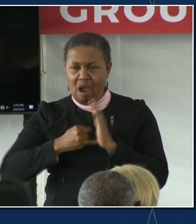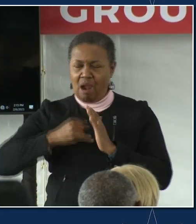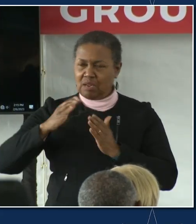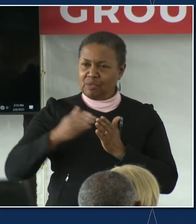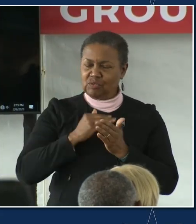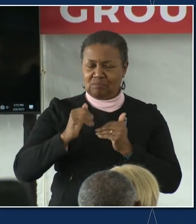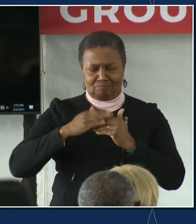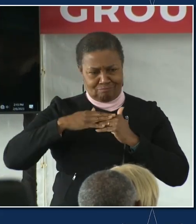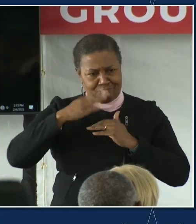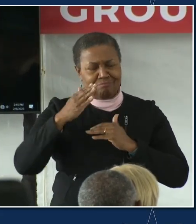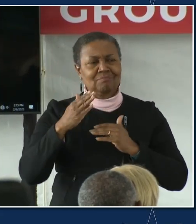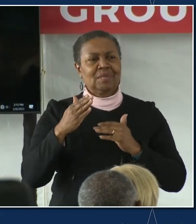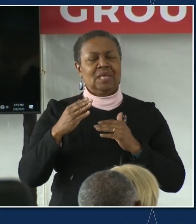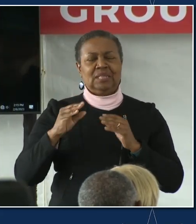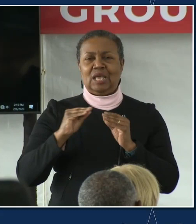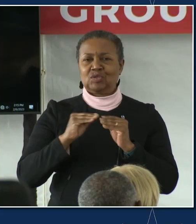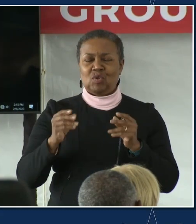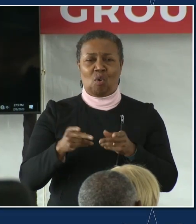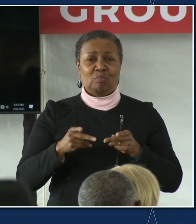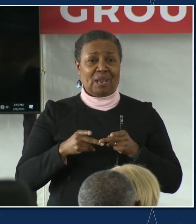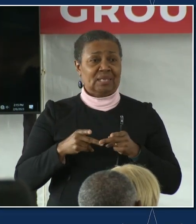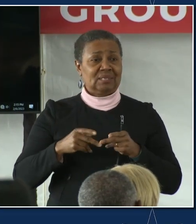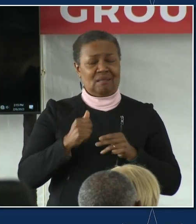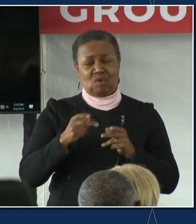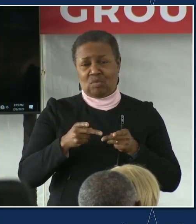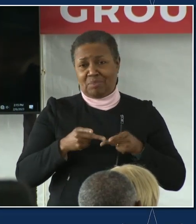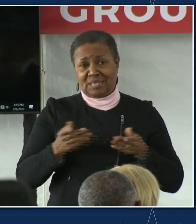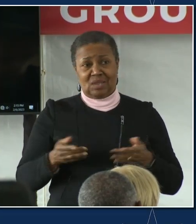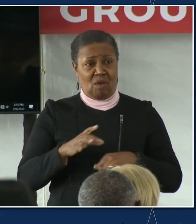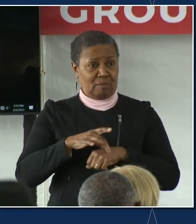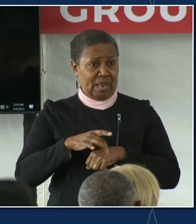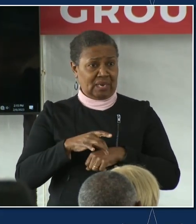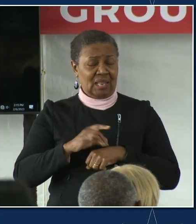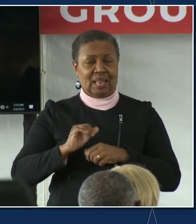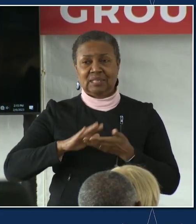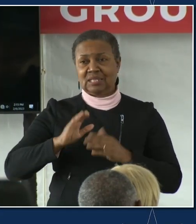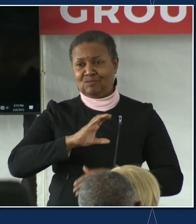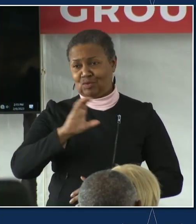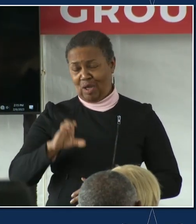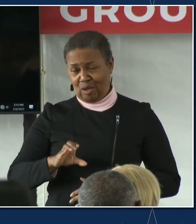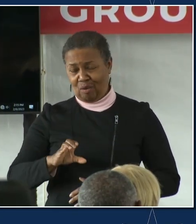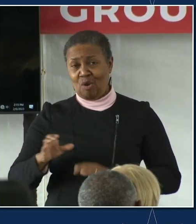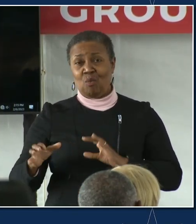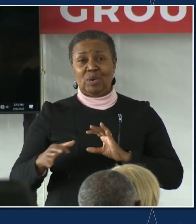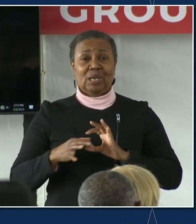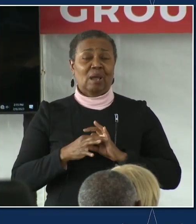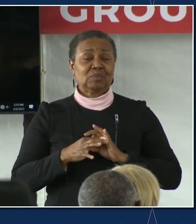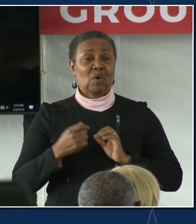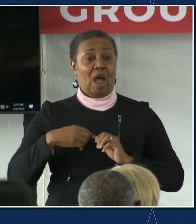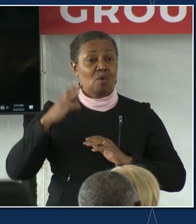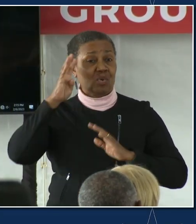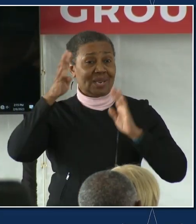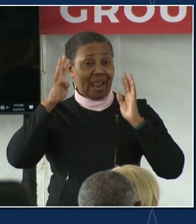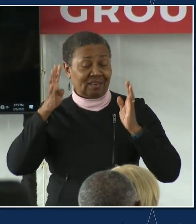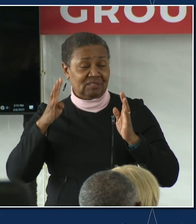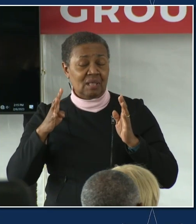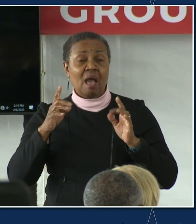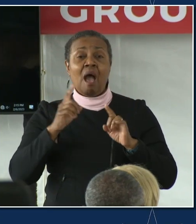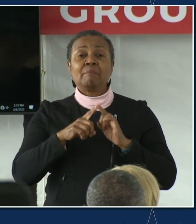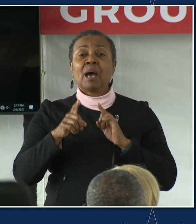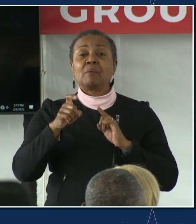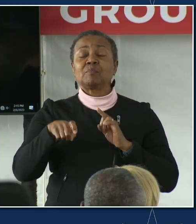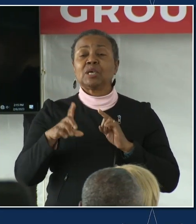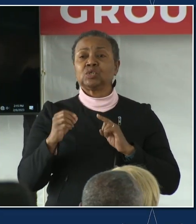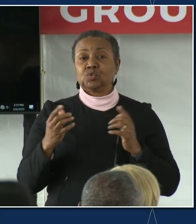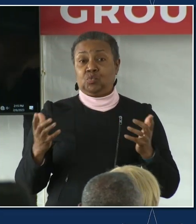of the above. There's no place else on the planet like the city of Chicago when it comes to our creatives. But what we must